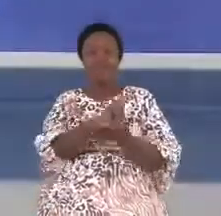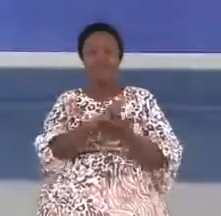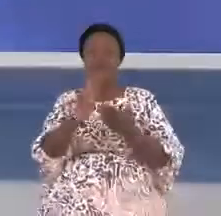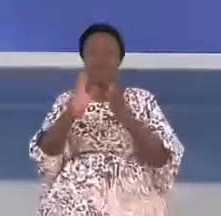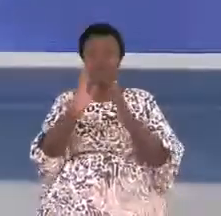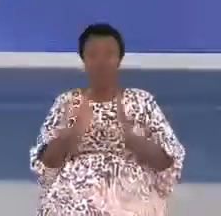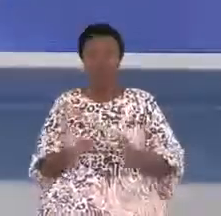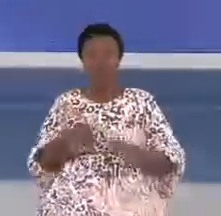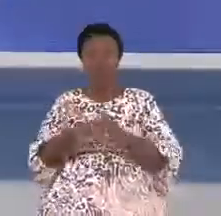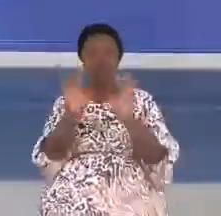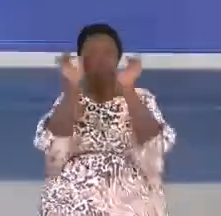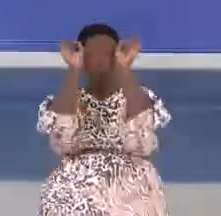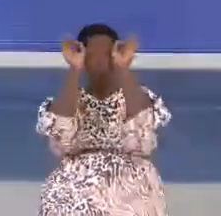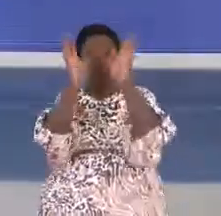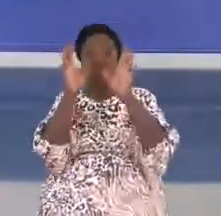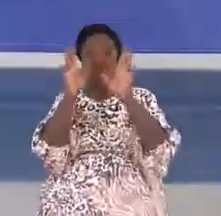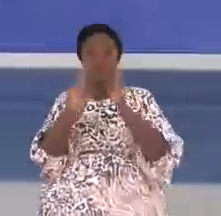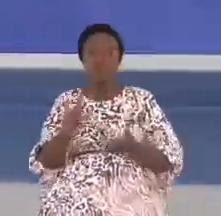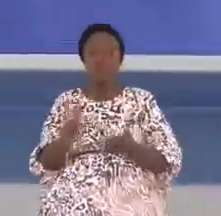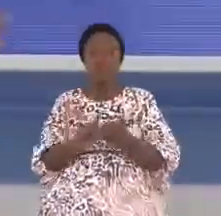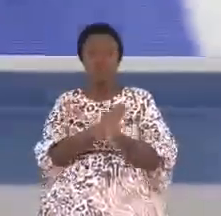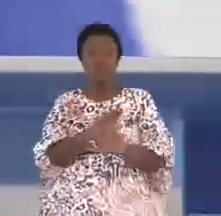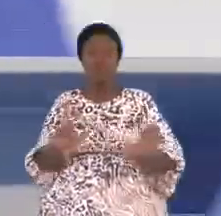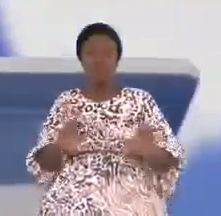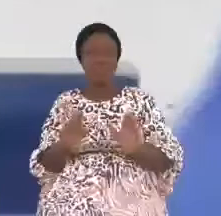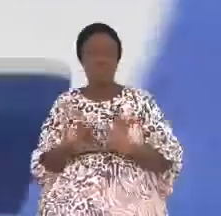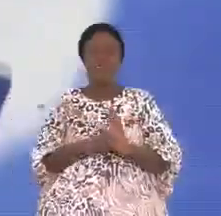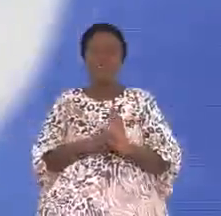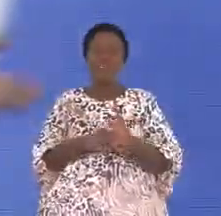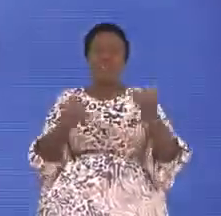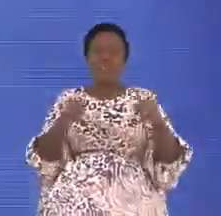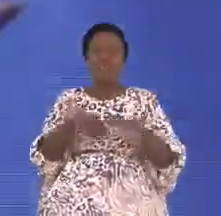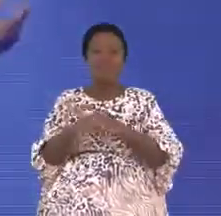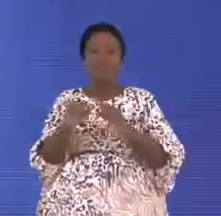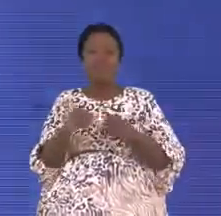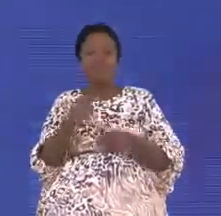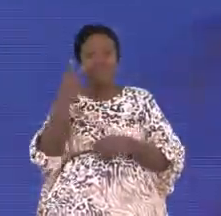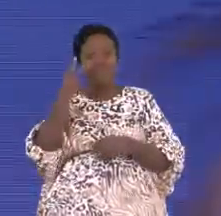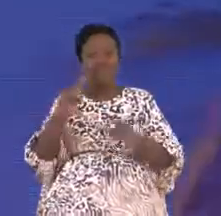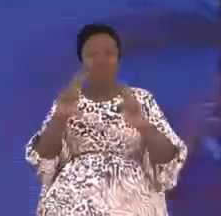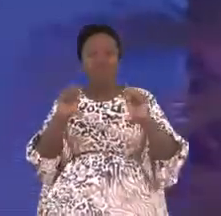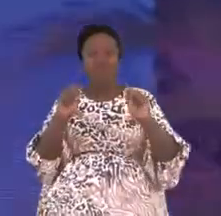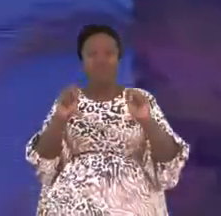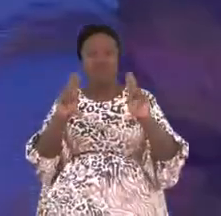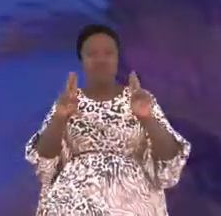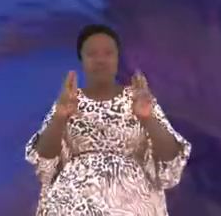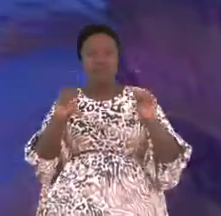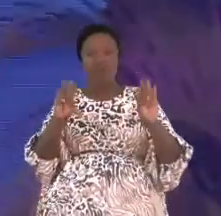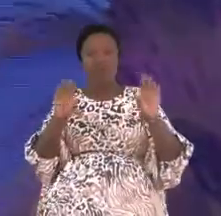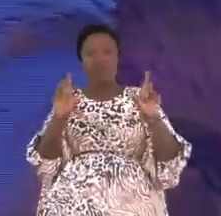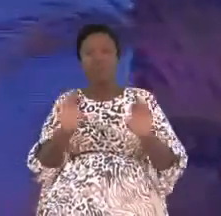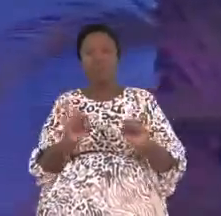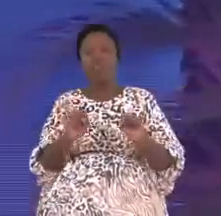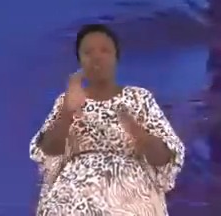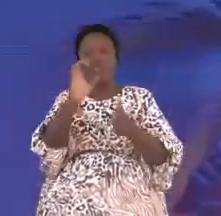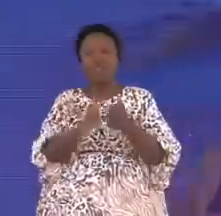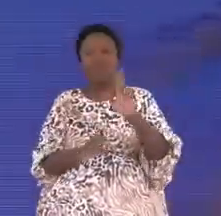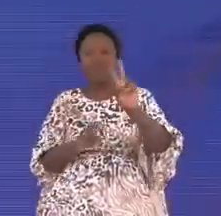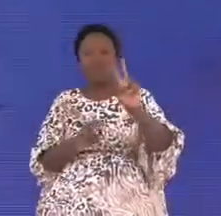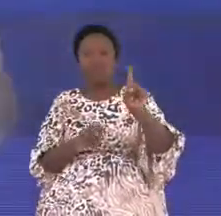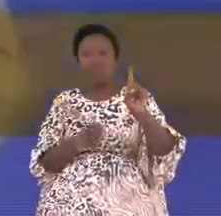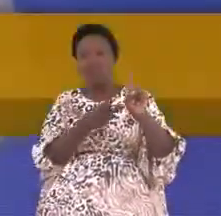horrible lawlessness look at numbers if you have your bible if you don't i'll read it to you numbers chapter 21 verse